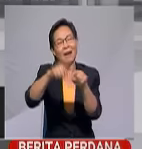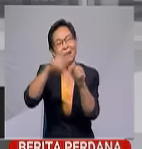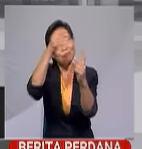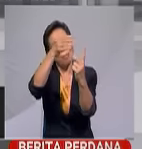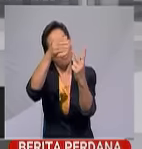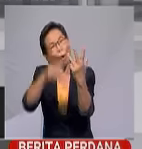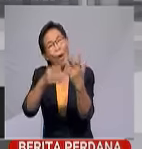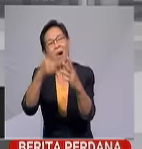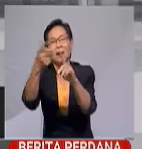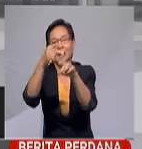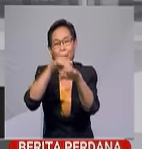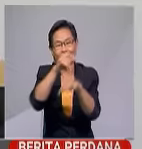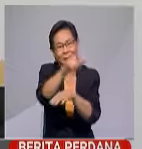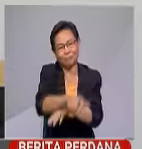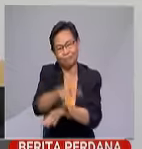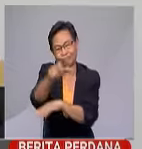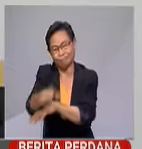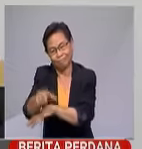pengguna.